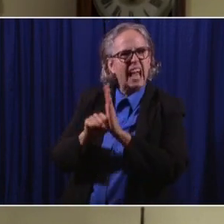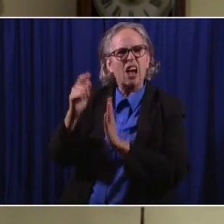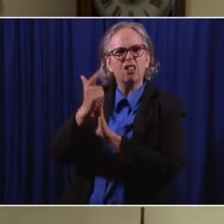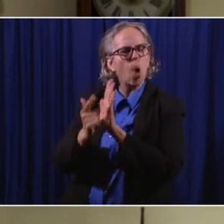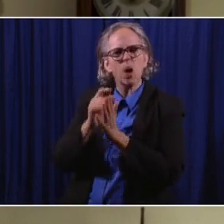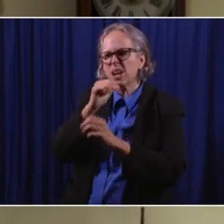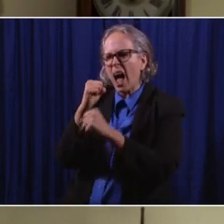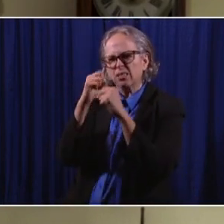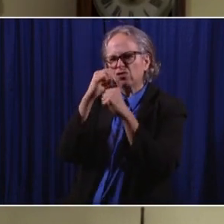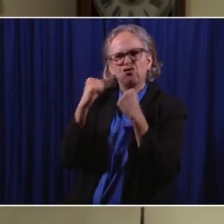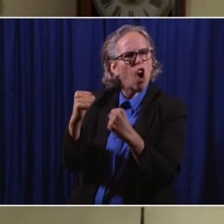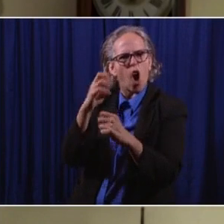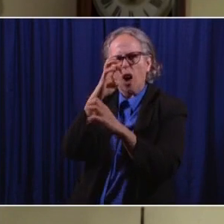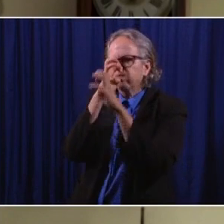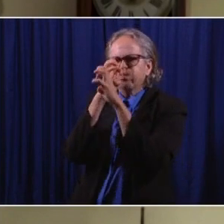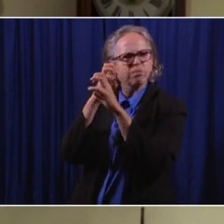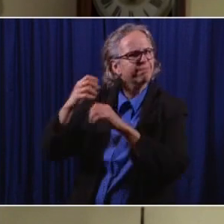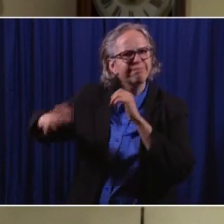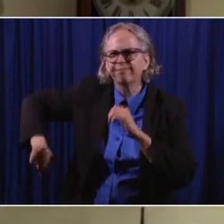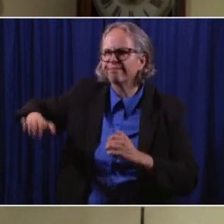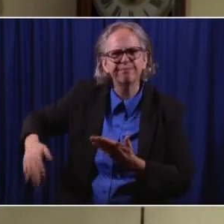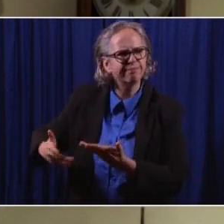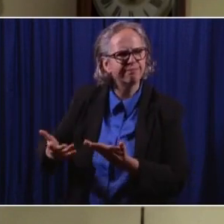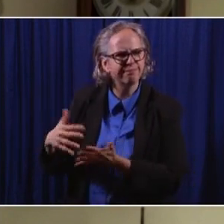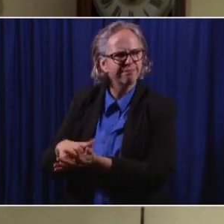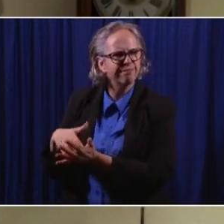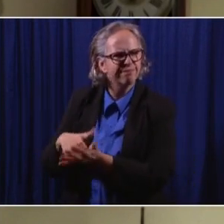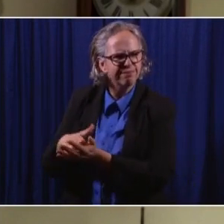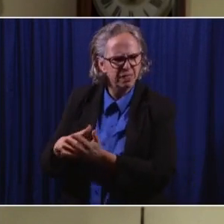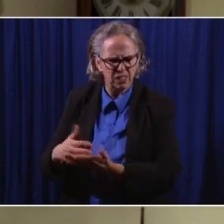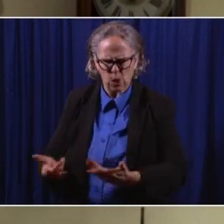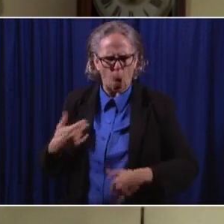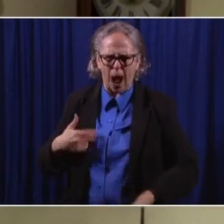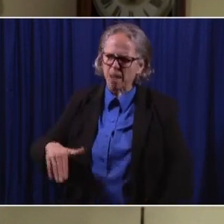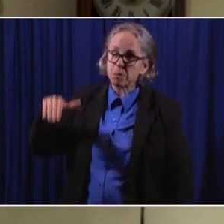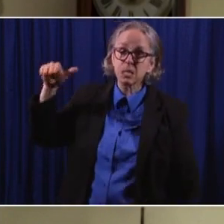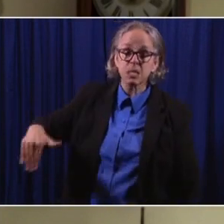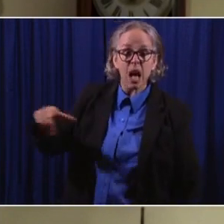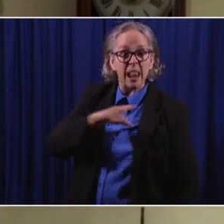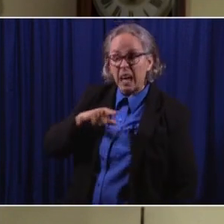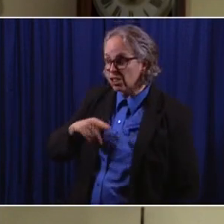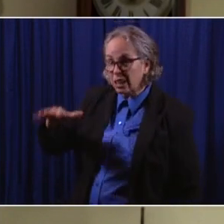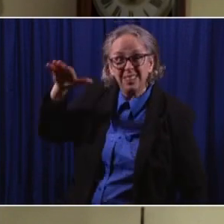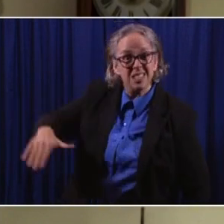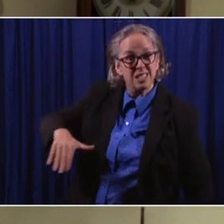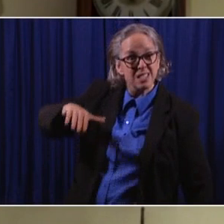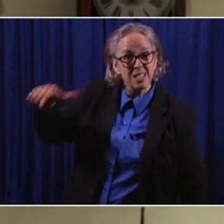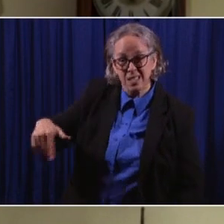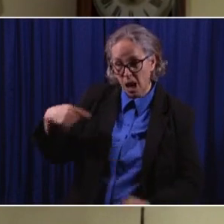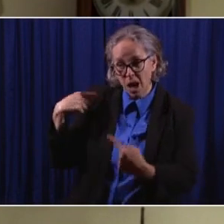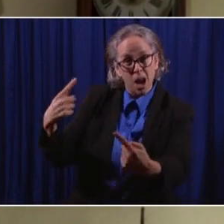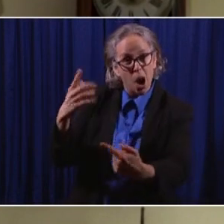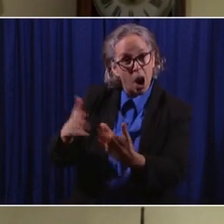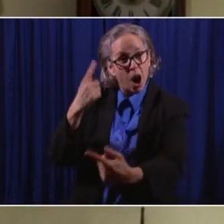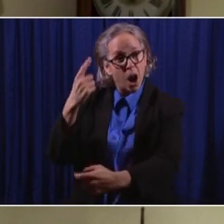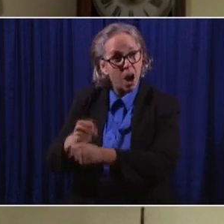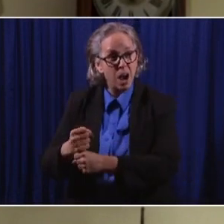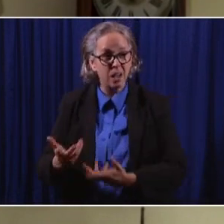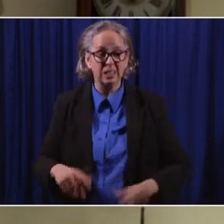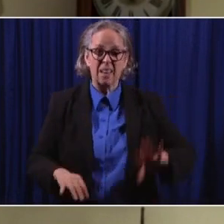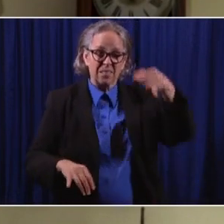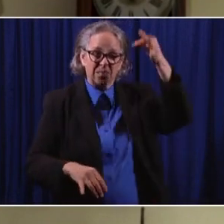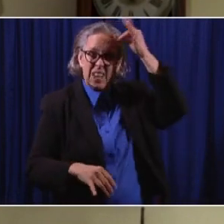And the truth is that there are only so many of these cases that the federal authorities can take. And so many times our county prosecuting attorneys,